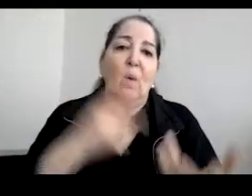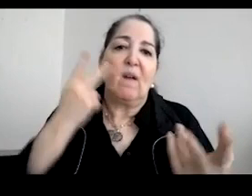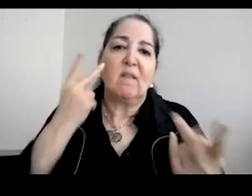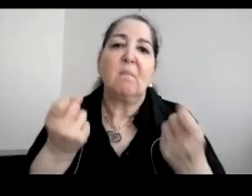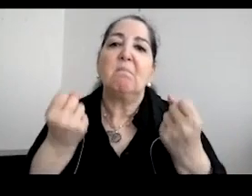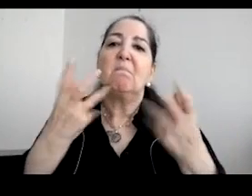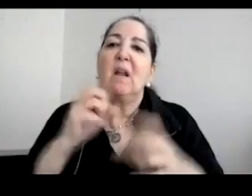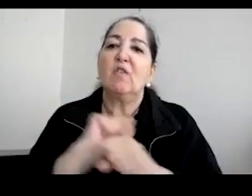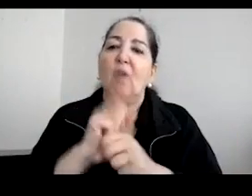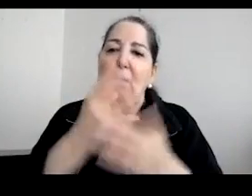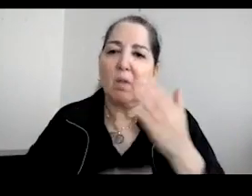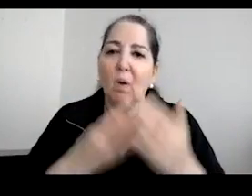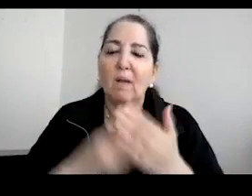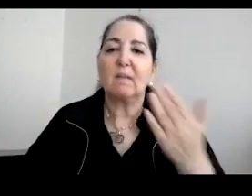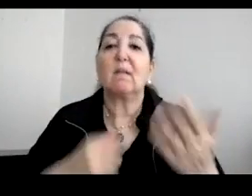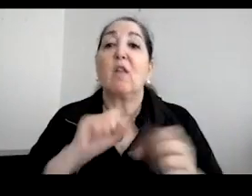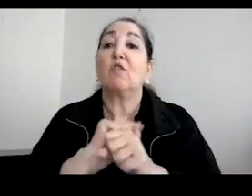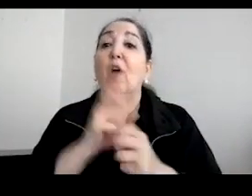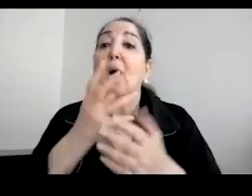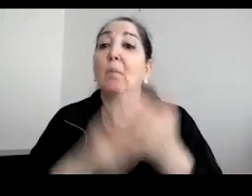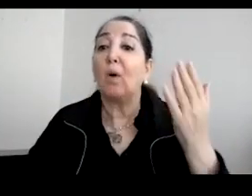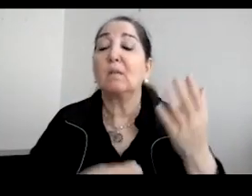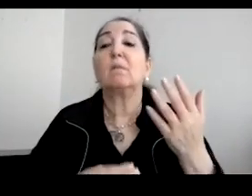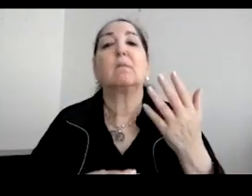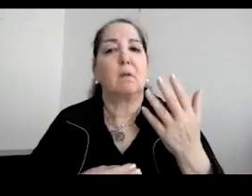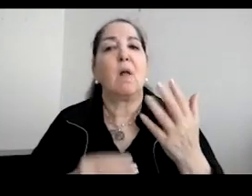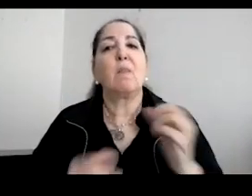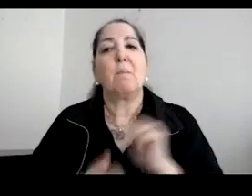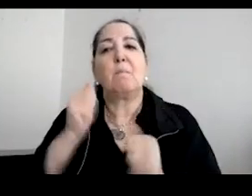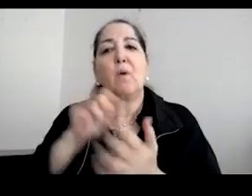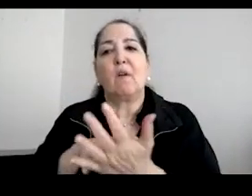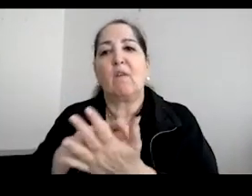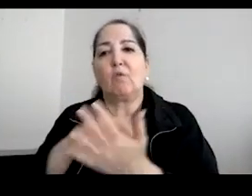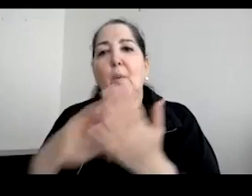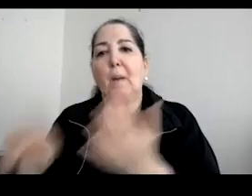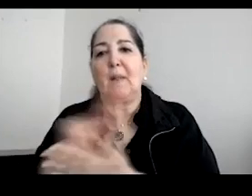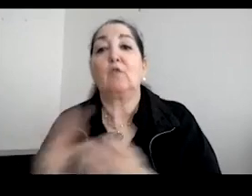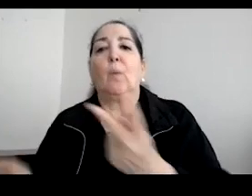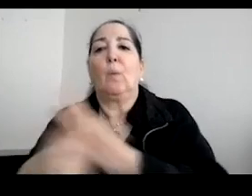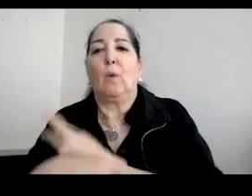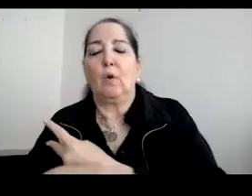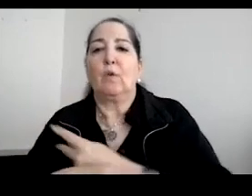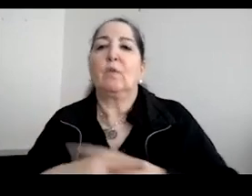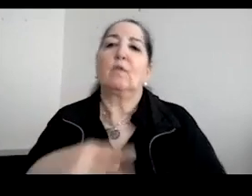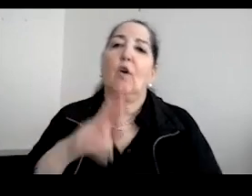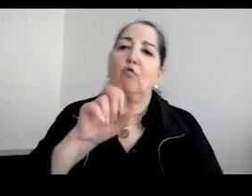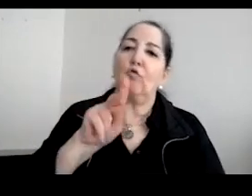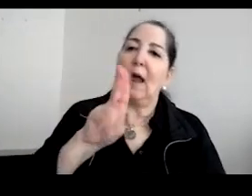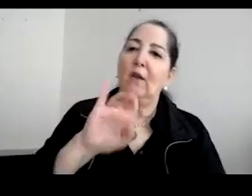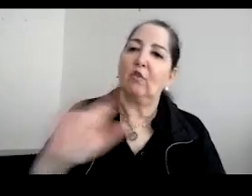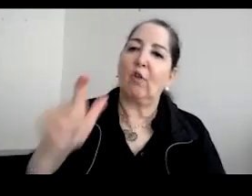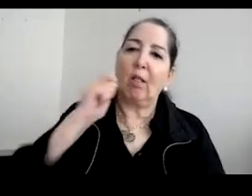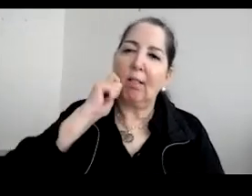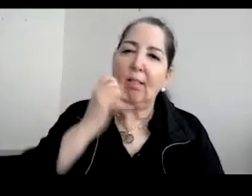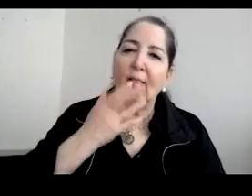concentrated amongst more vulnerable populations, people who are racial and ethnic minorities, foreign-born, relatively low earning to